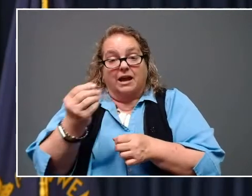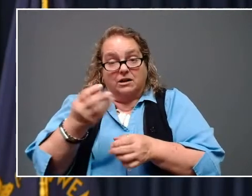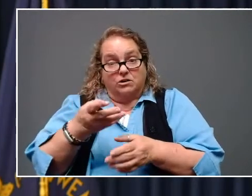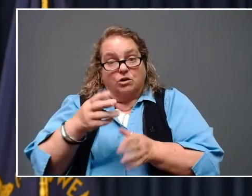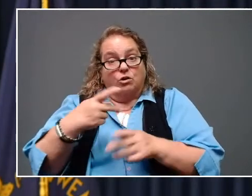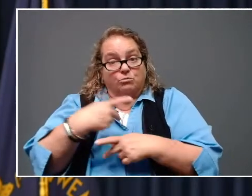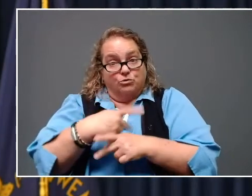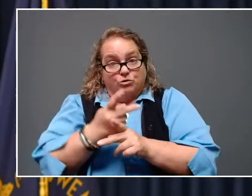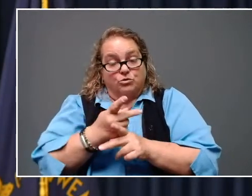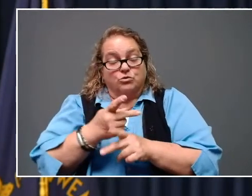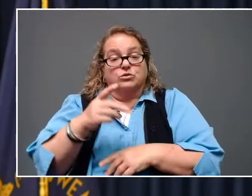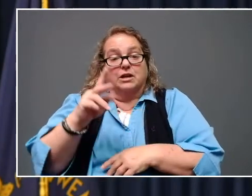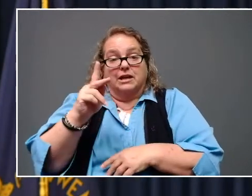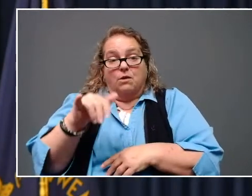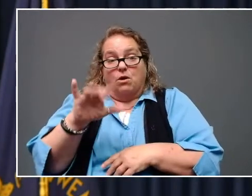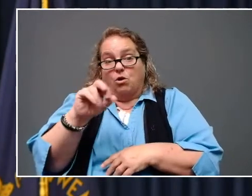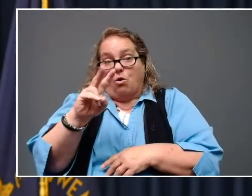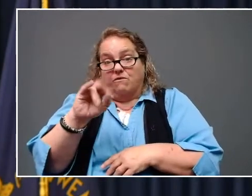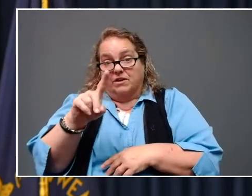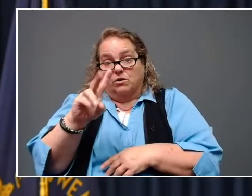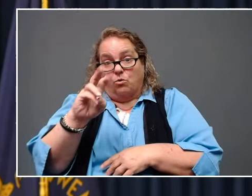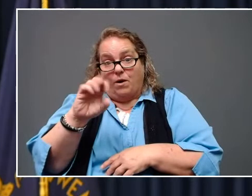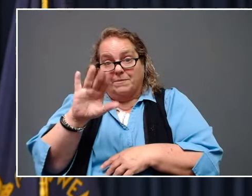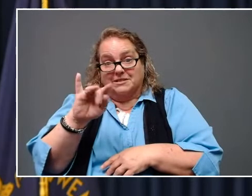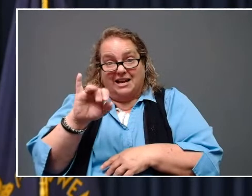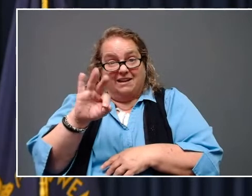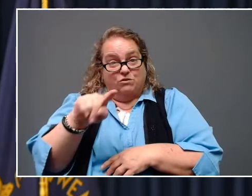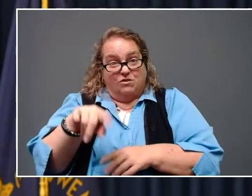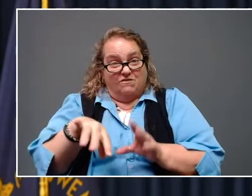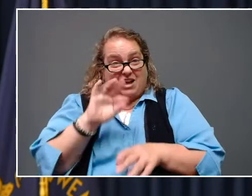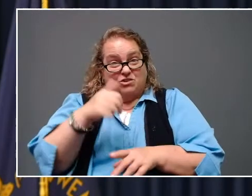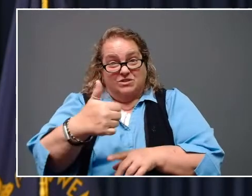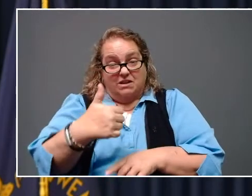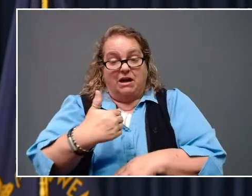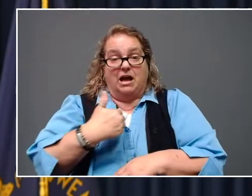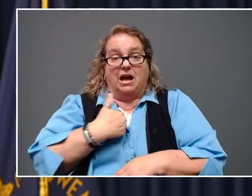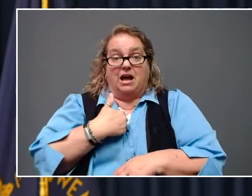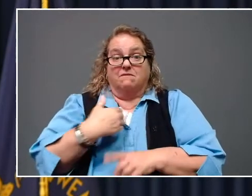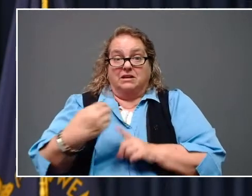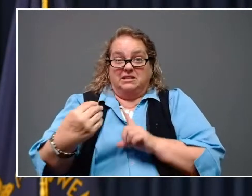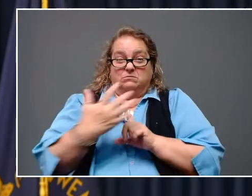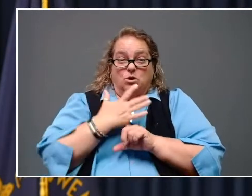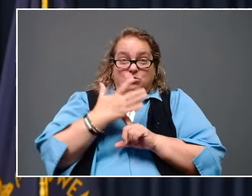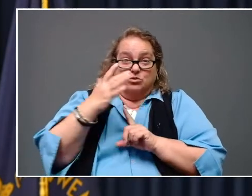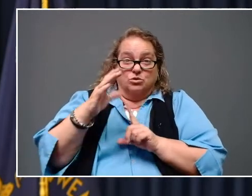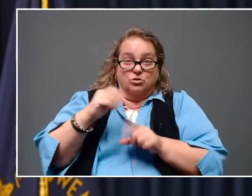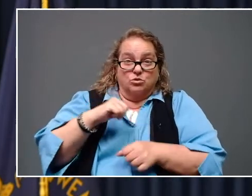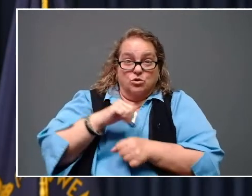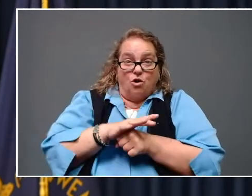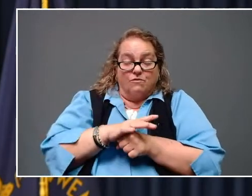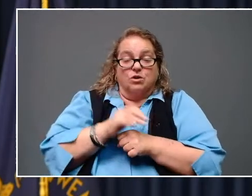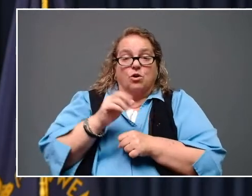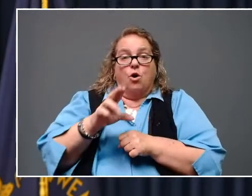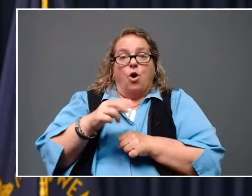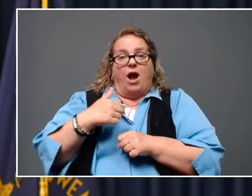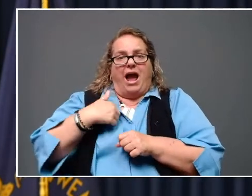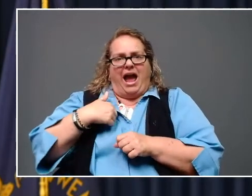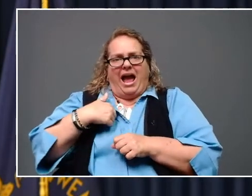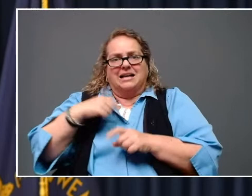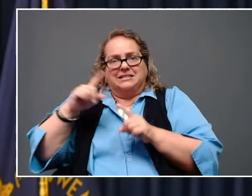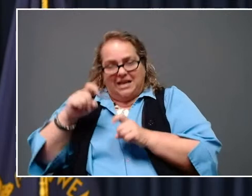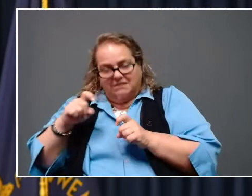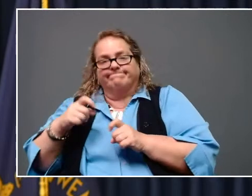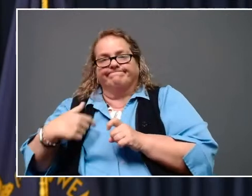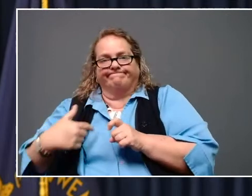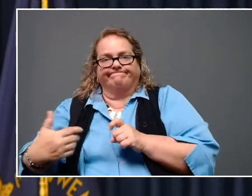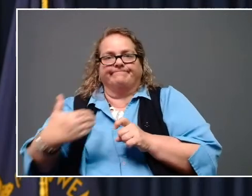or who finds yourself exposed or who finds yourself testing positive or having symptoms to please use that website. There's a